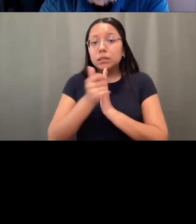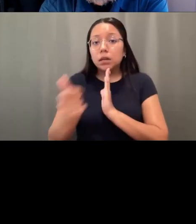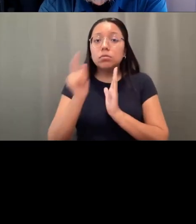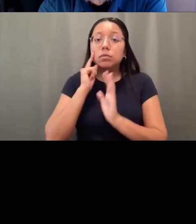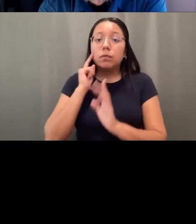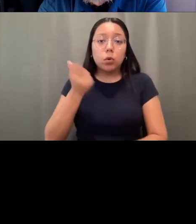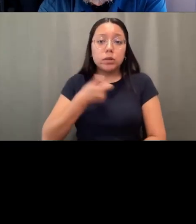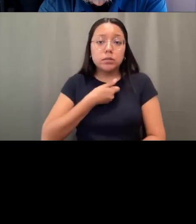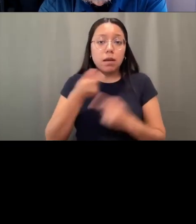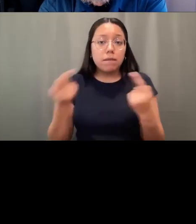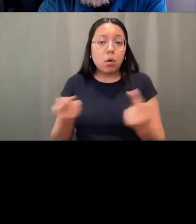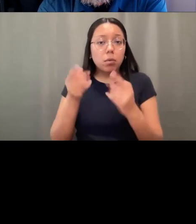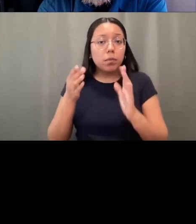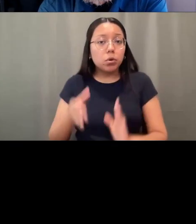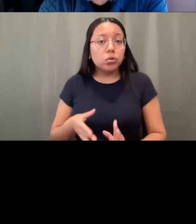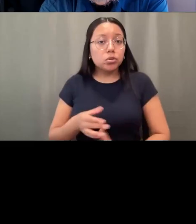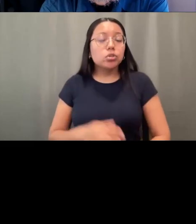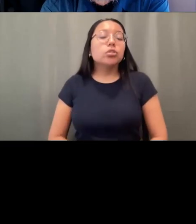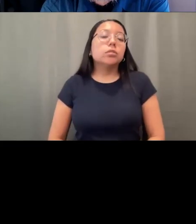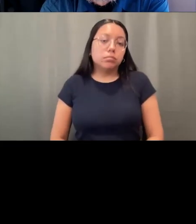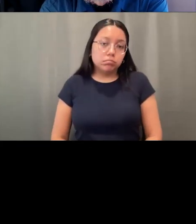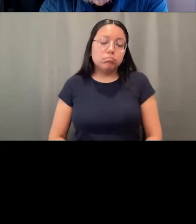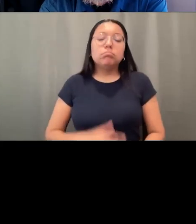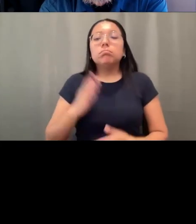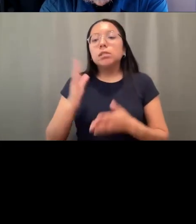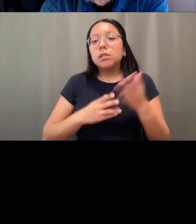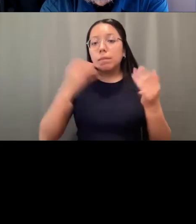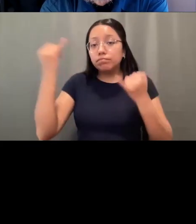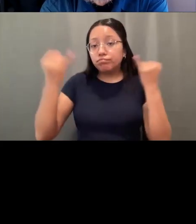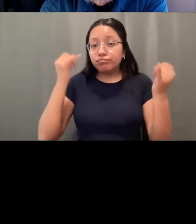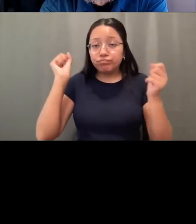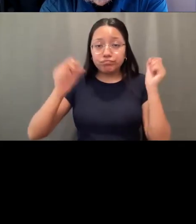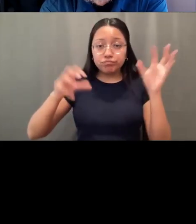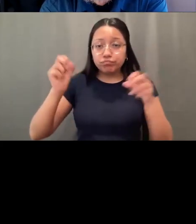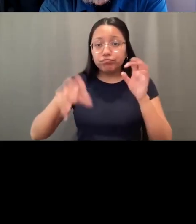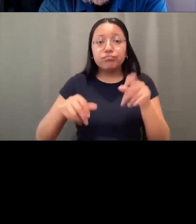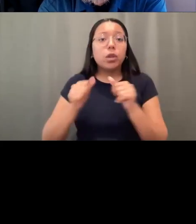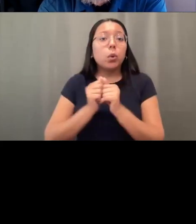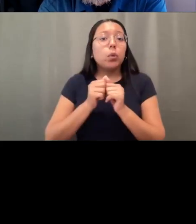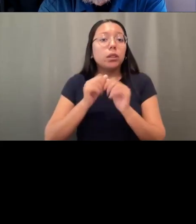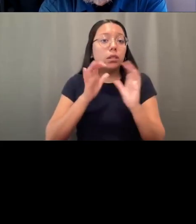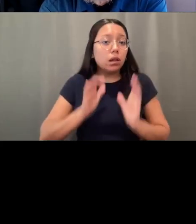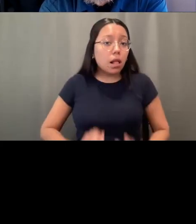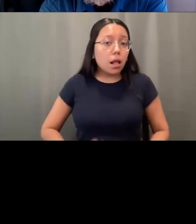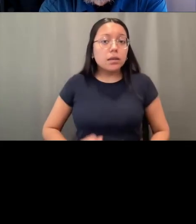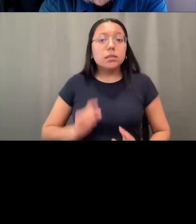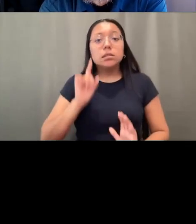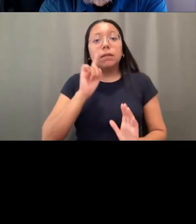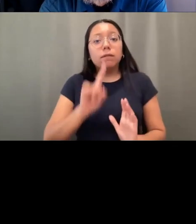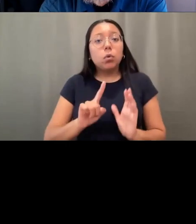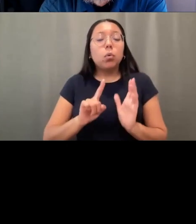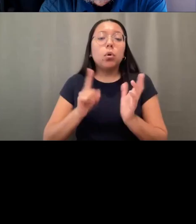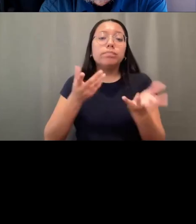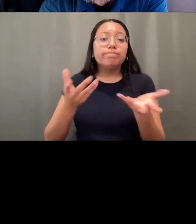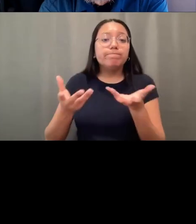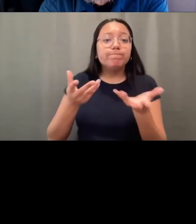So brainstorming with the client, alternative or healthier behaviors, and to aid with